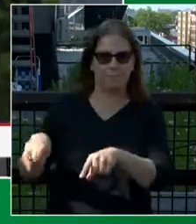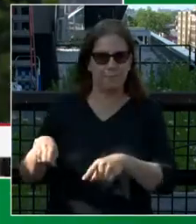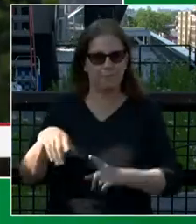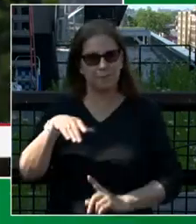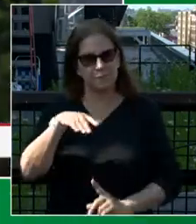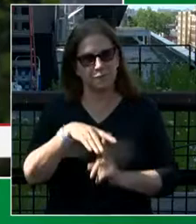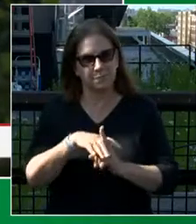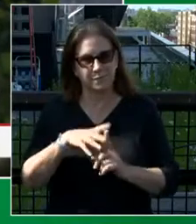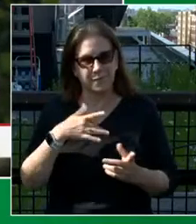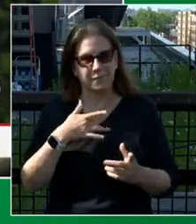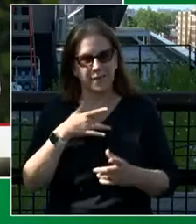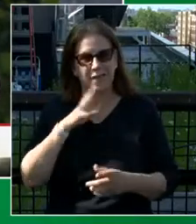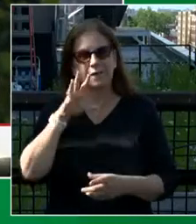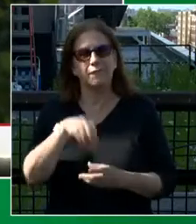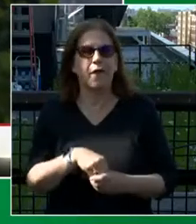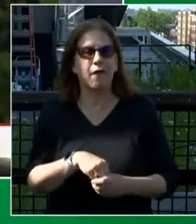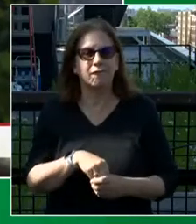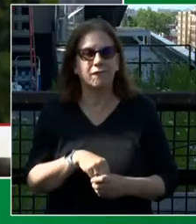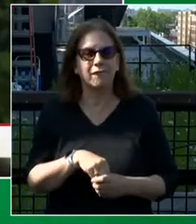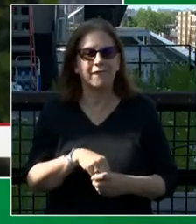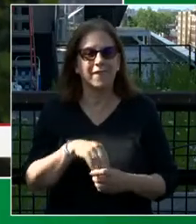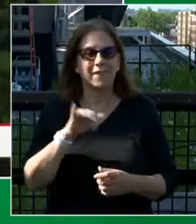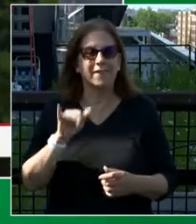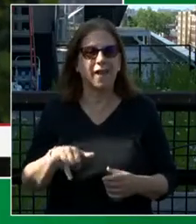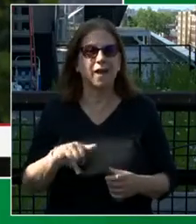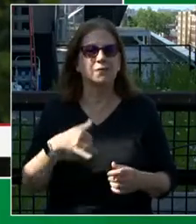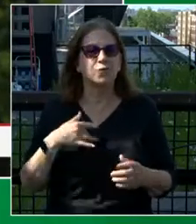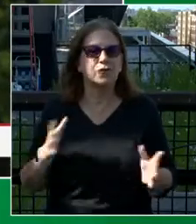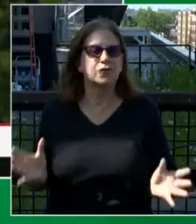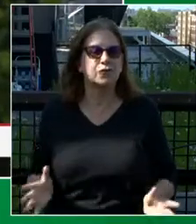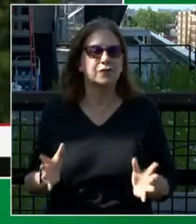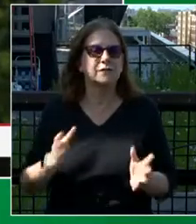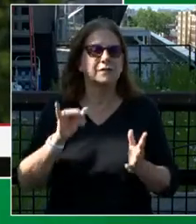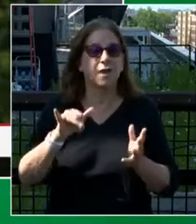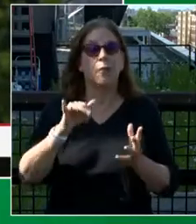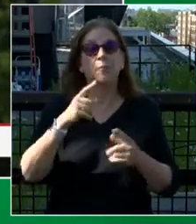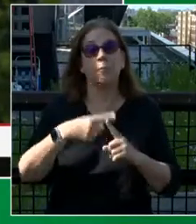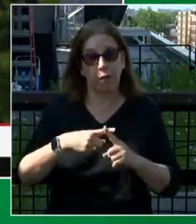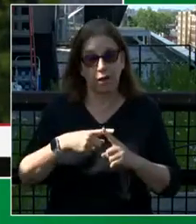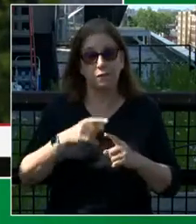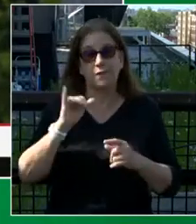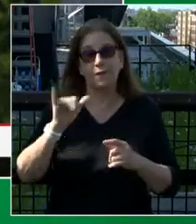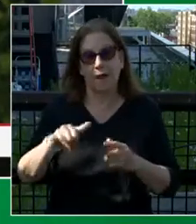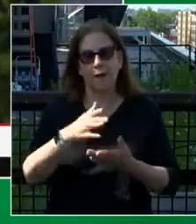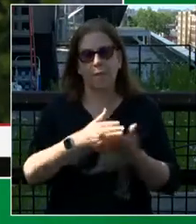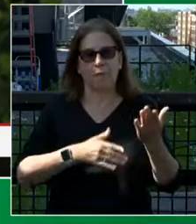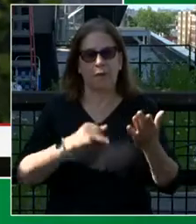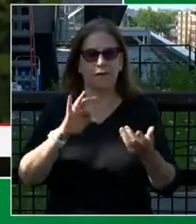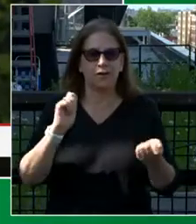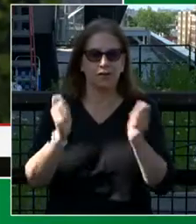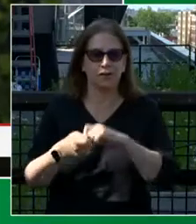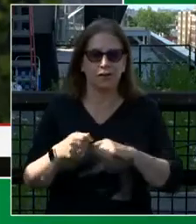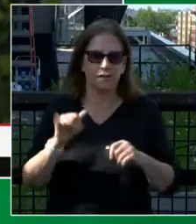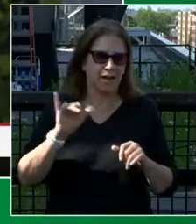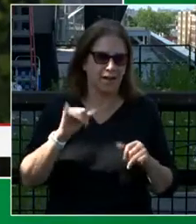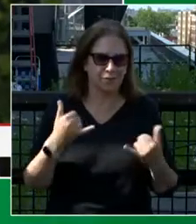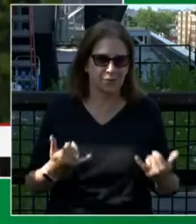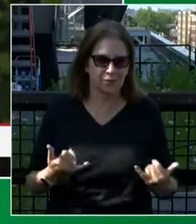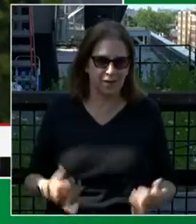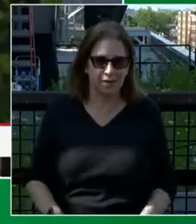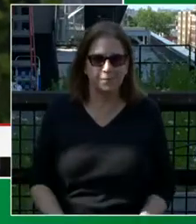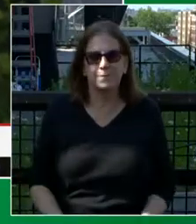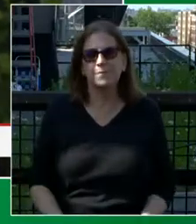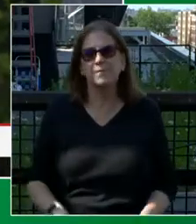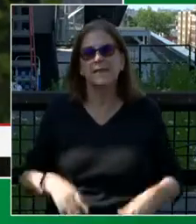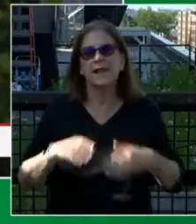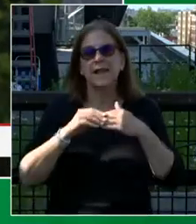bigger? For example, we are just really excited today. We're in the office today, just the leadership team. And we decided